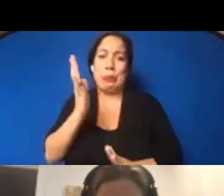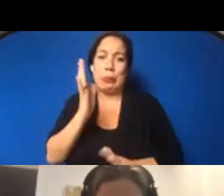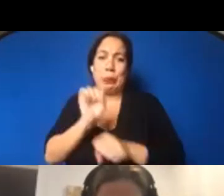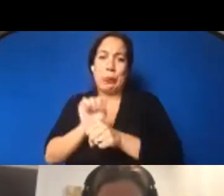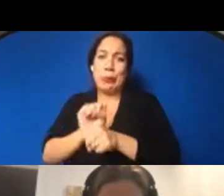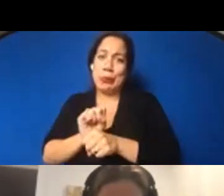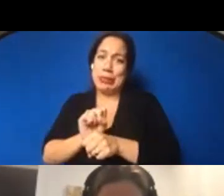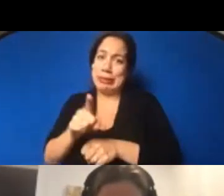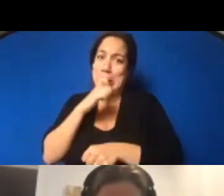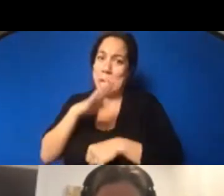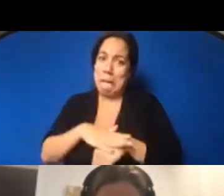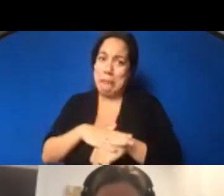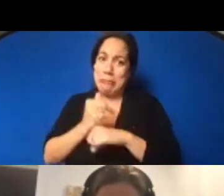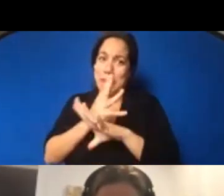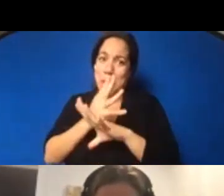longer on the panel.